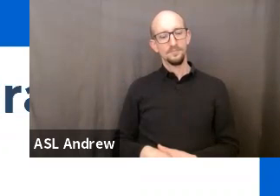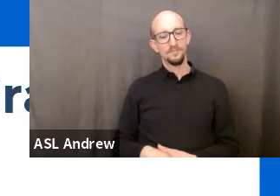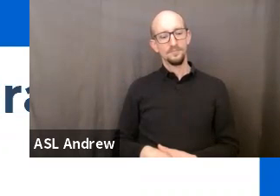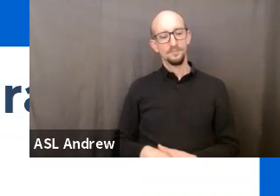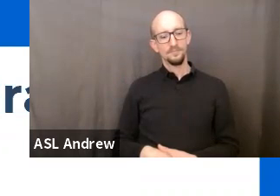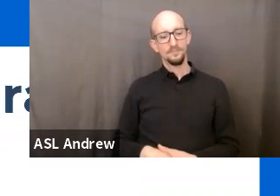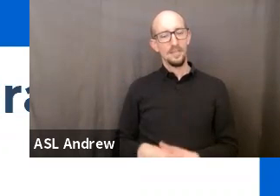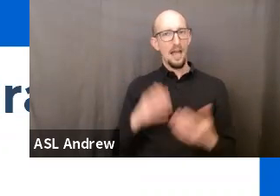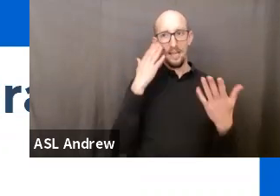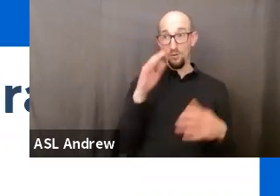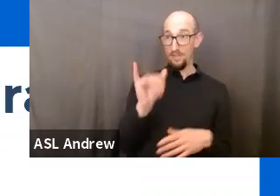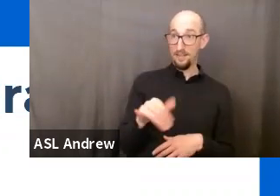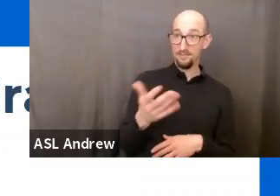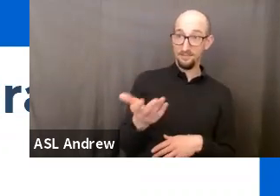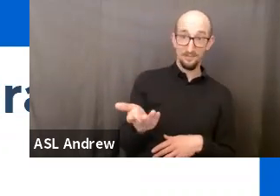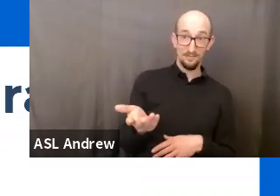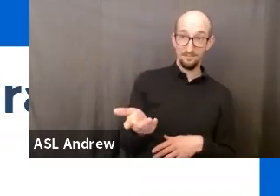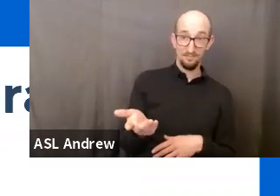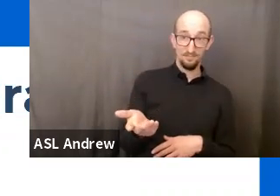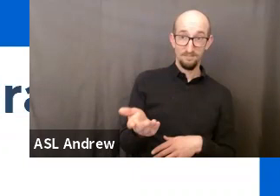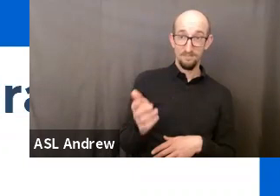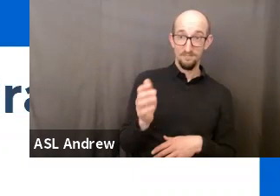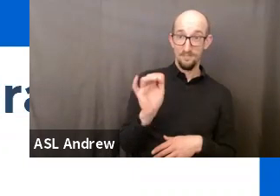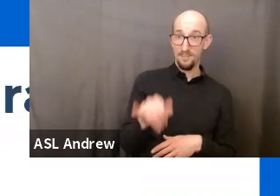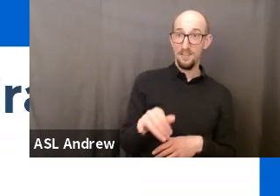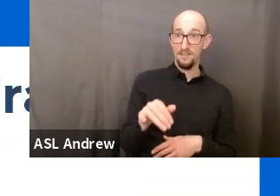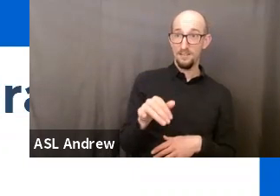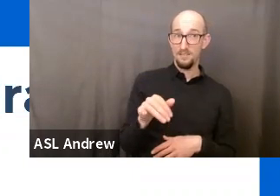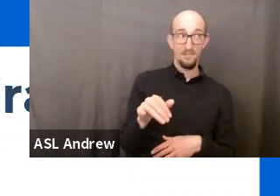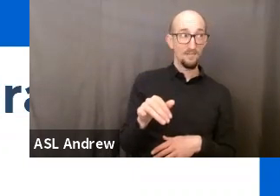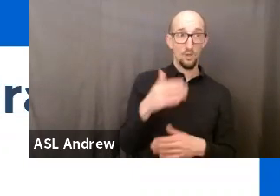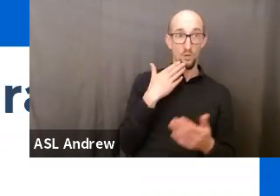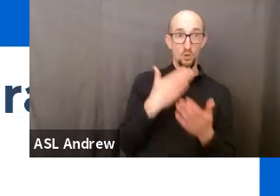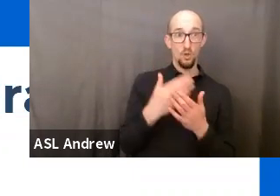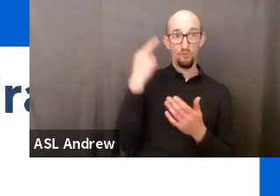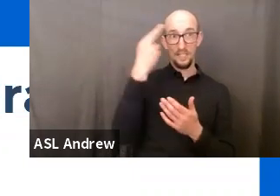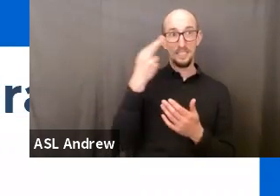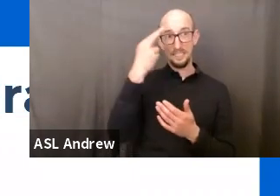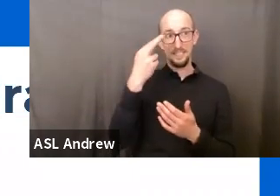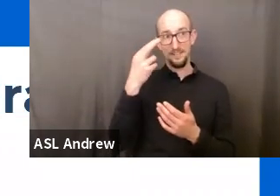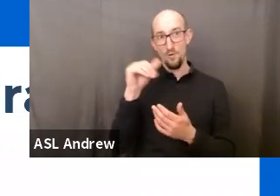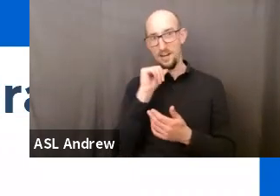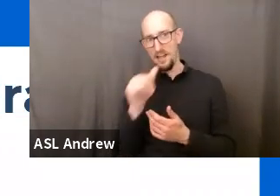I don't know if that is faulty thinking or not.